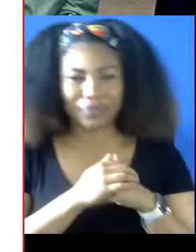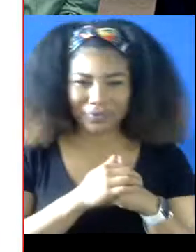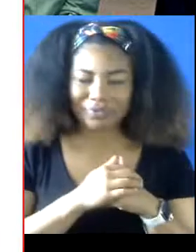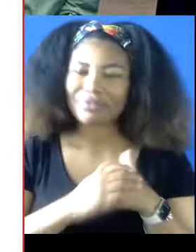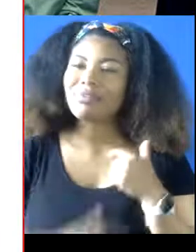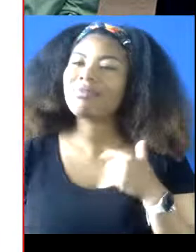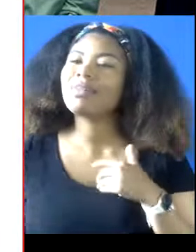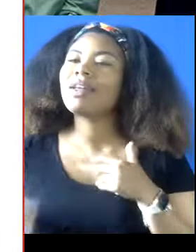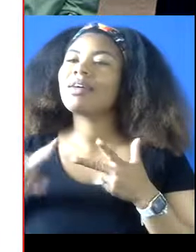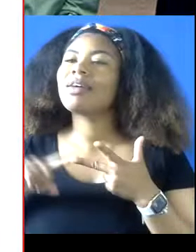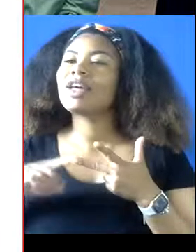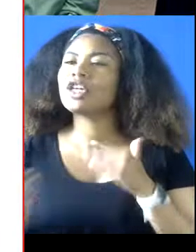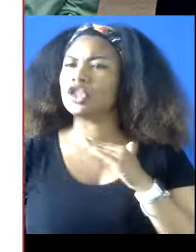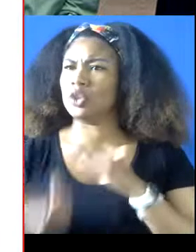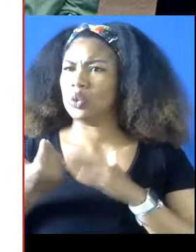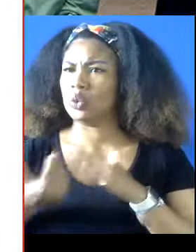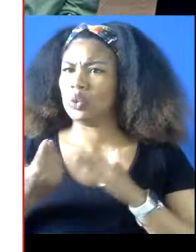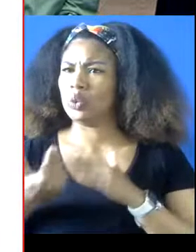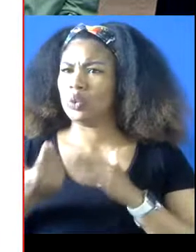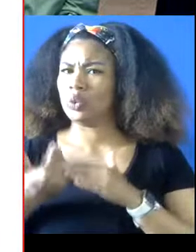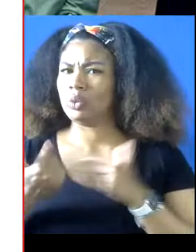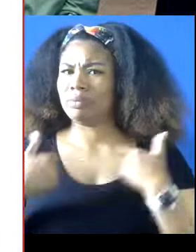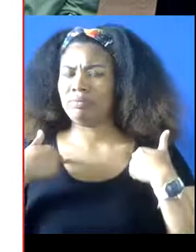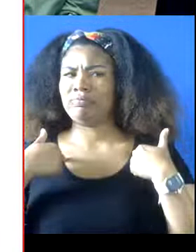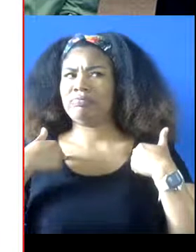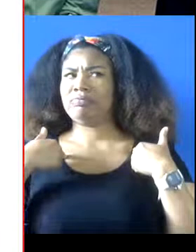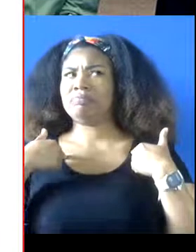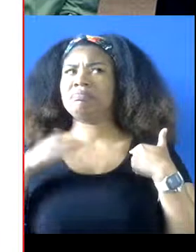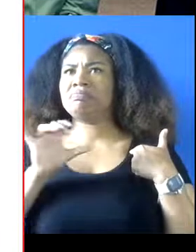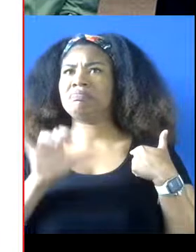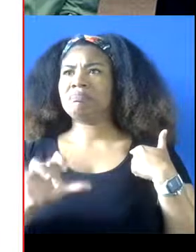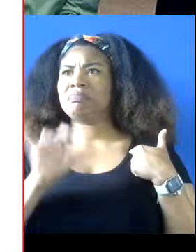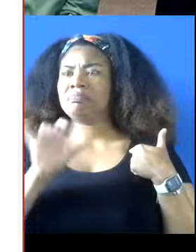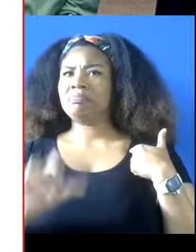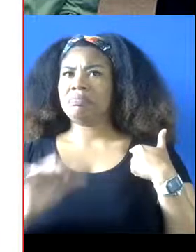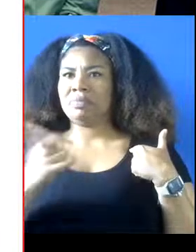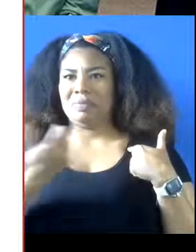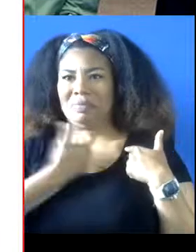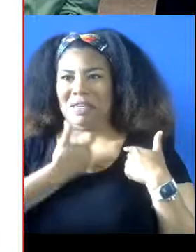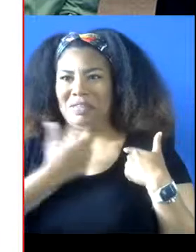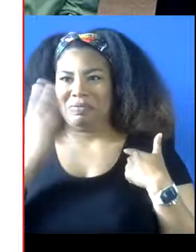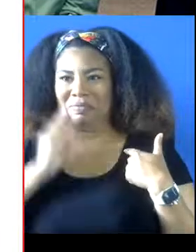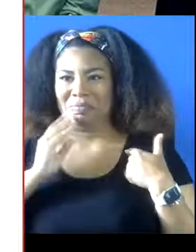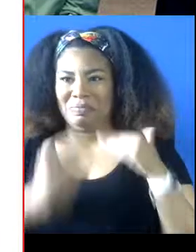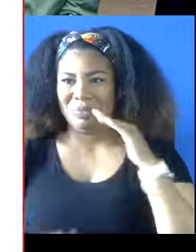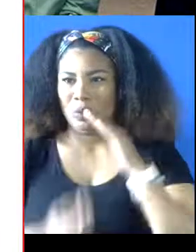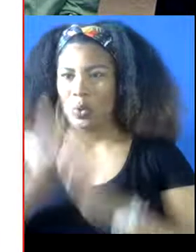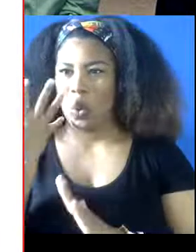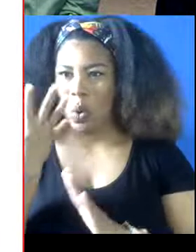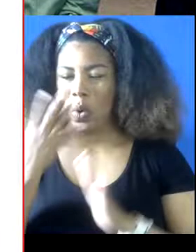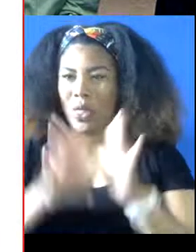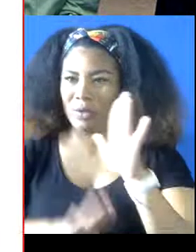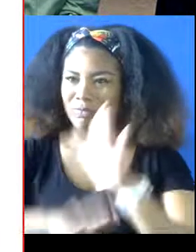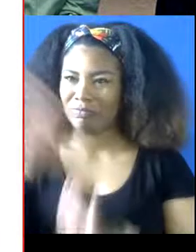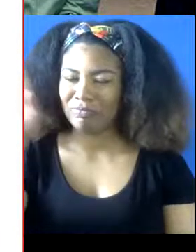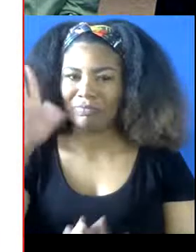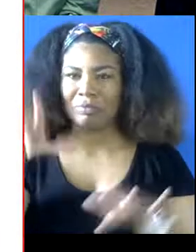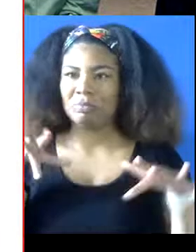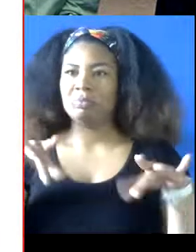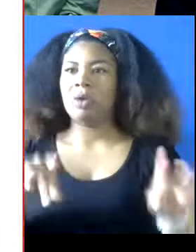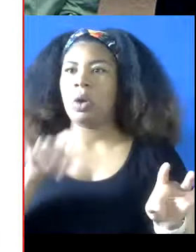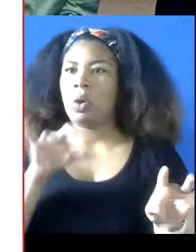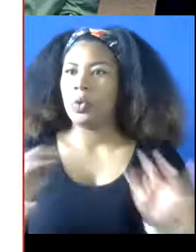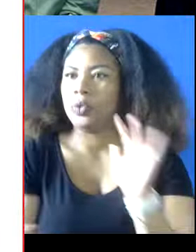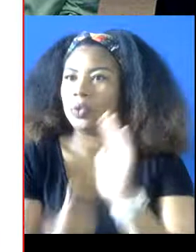and it is a rather new term for me. I definitely did some growing here and had a little growth moment when we started